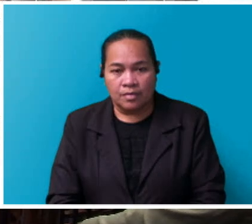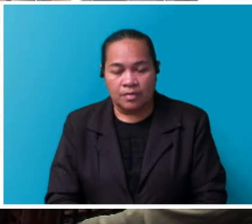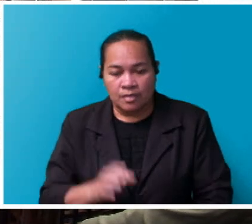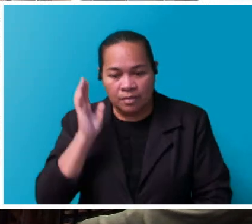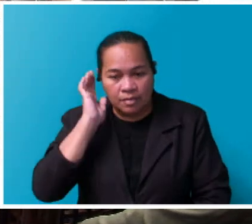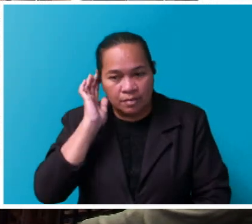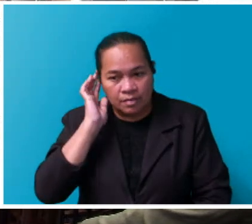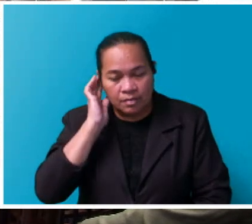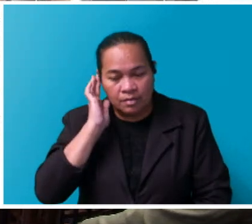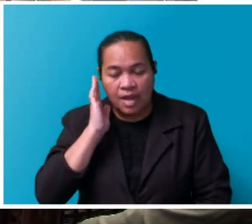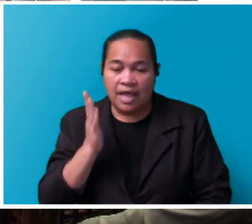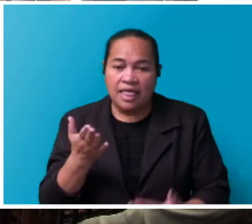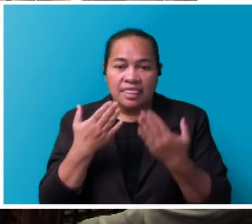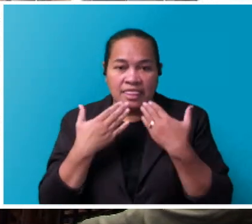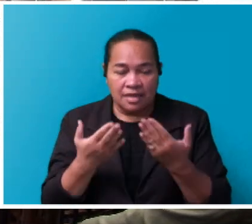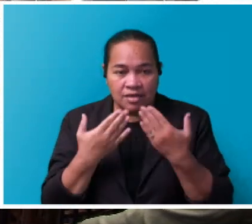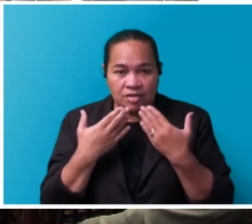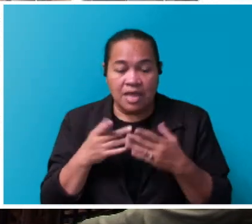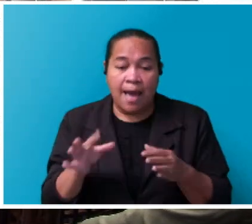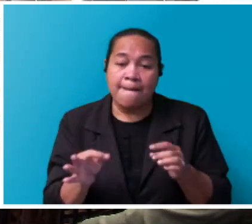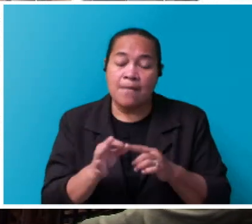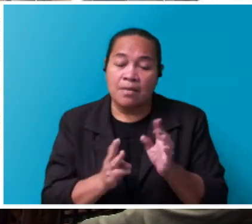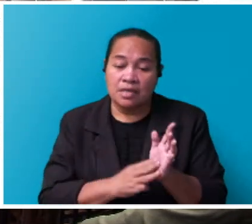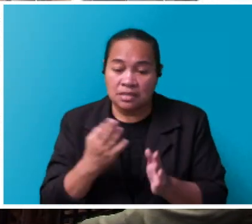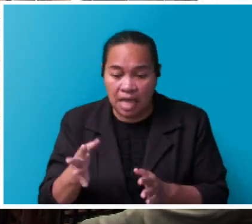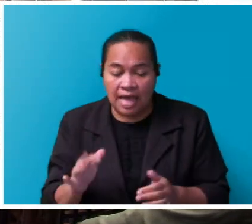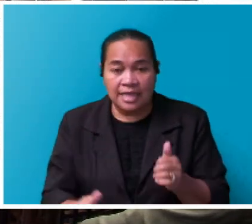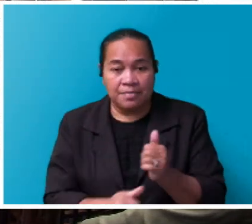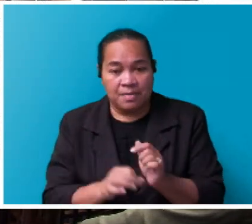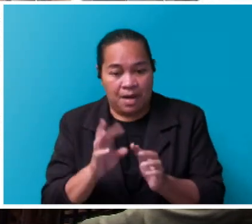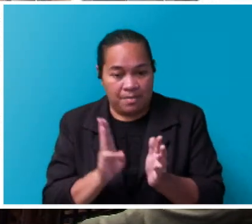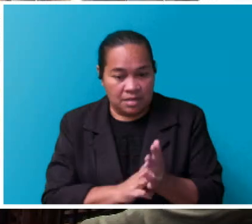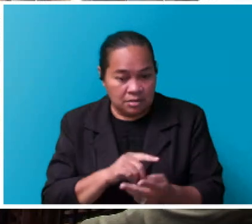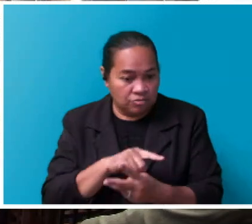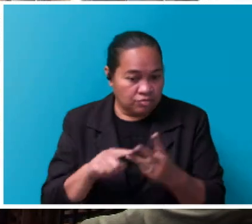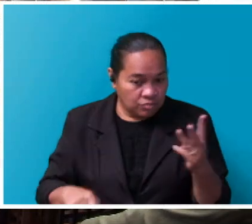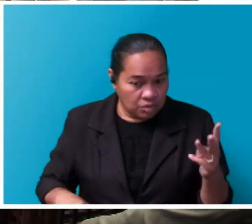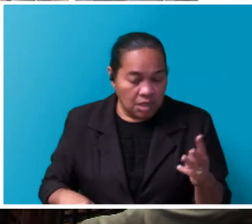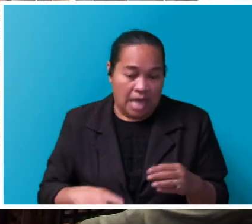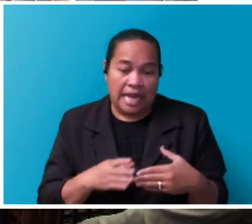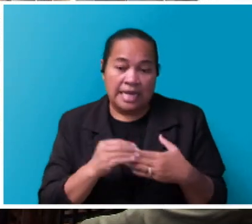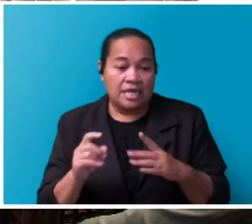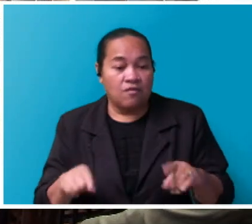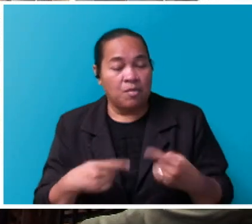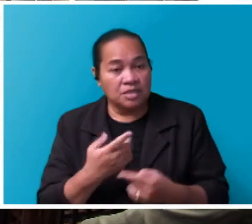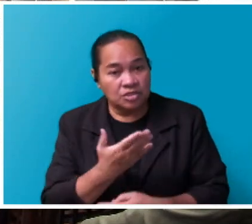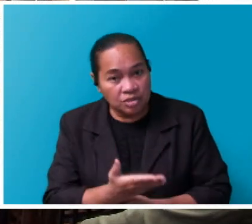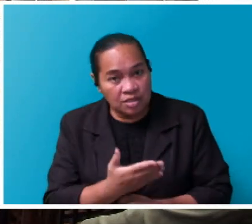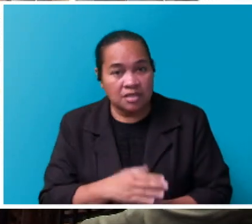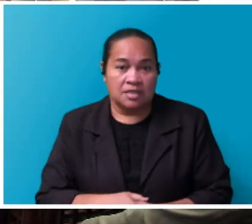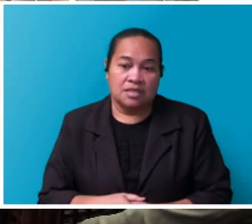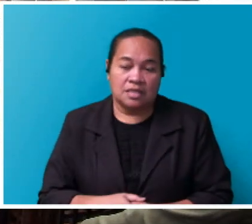Thank you, Honourable Speaker, the Honourable Prime Minister, Deputy Prime Ministers, the Honourable Leader of the Opposition,